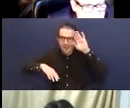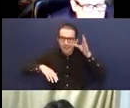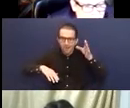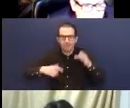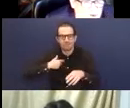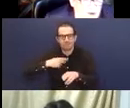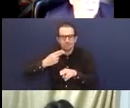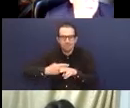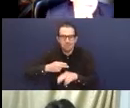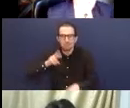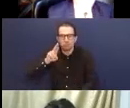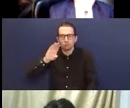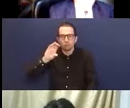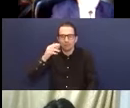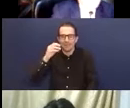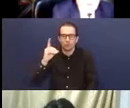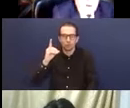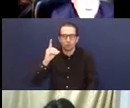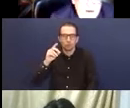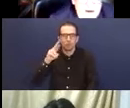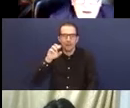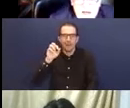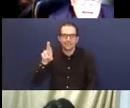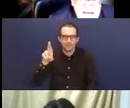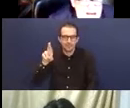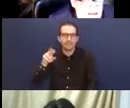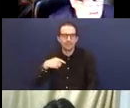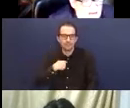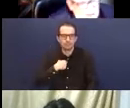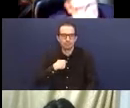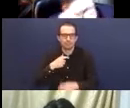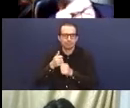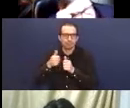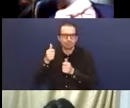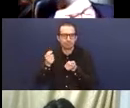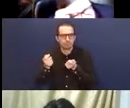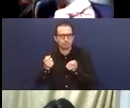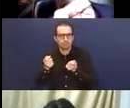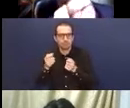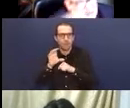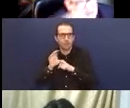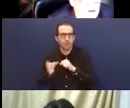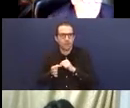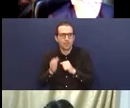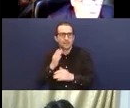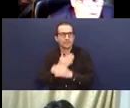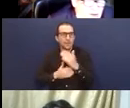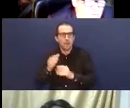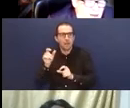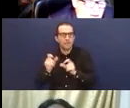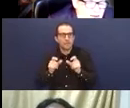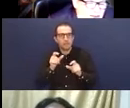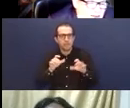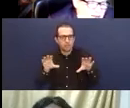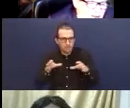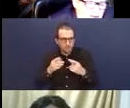Acting Chair from United Disabled Peoples Kenya, and she'll introduce this module in a